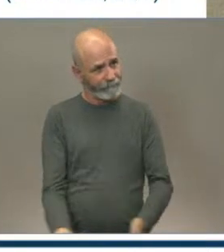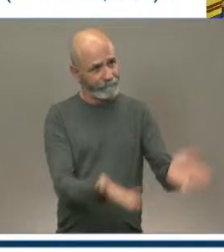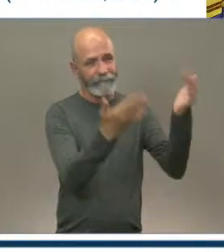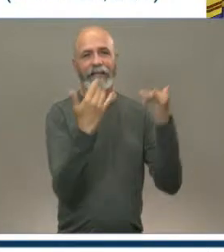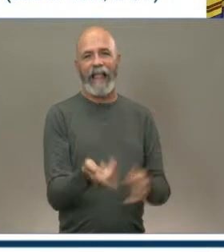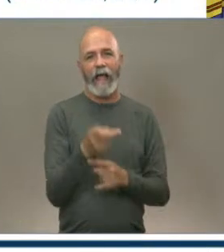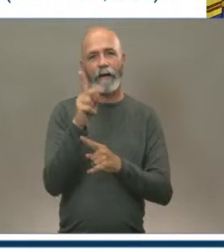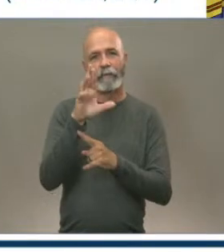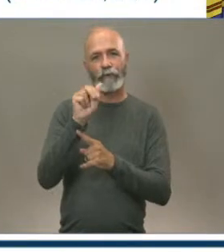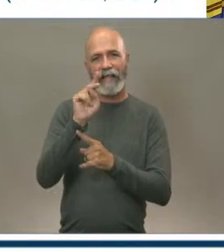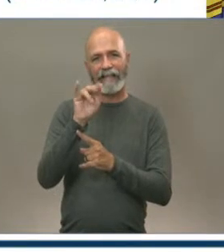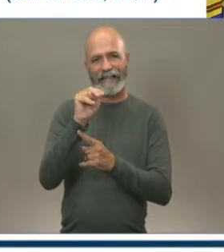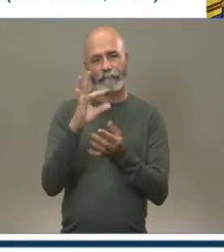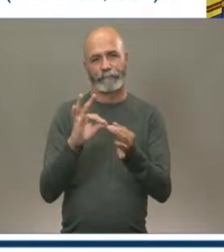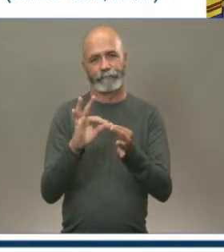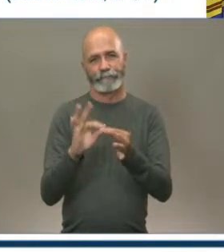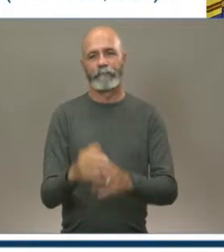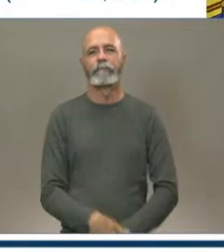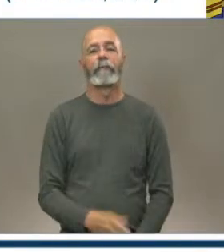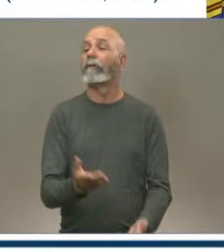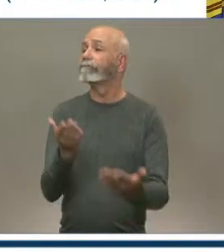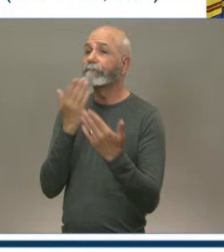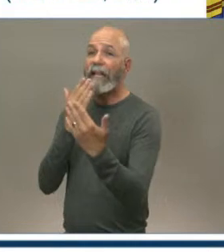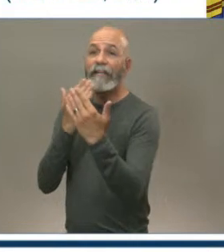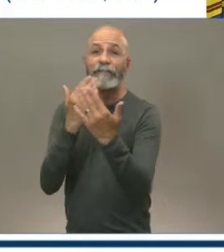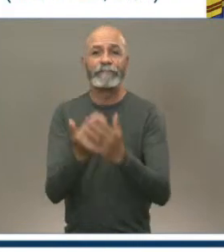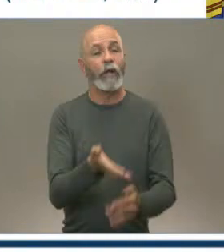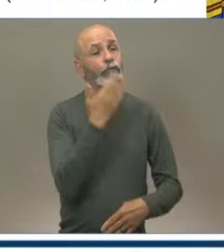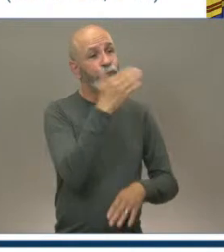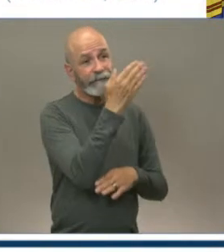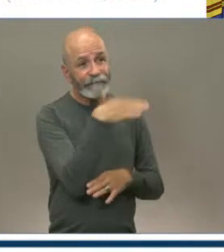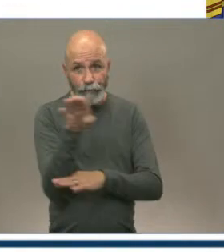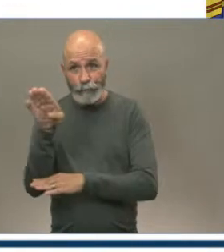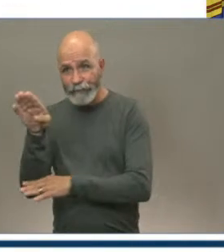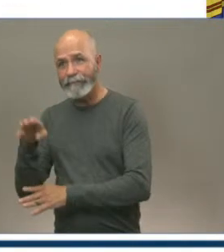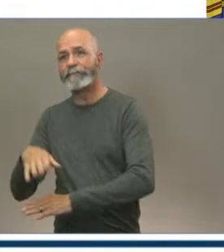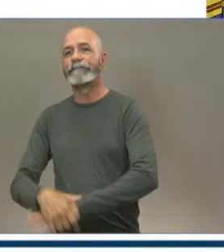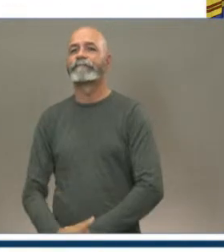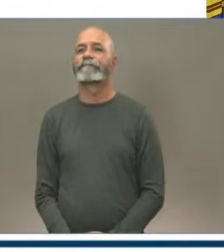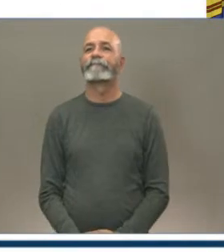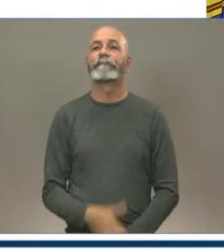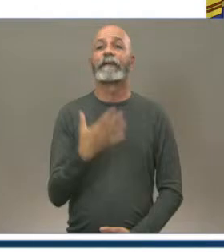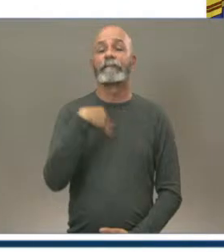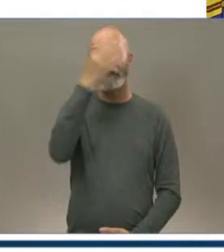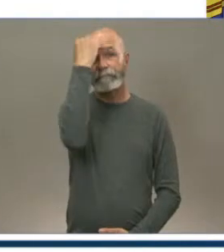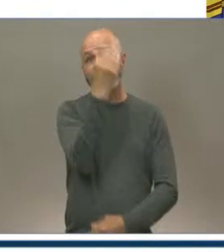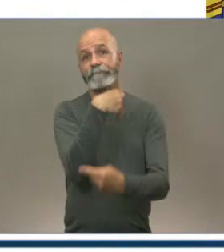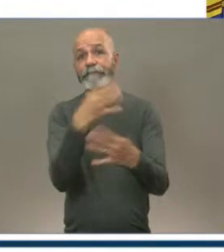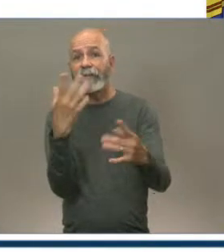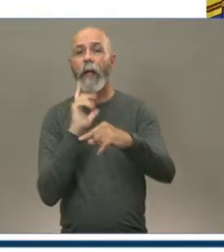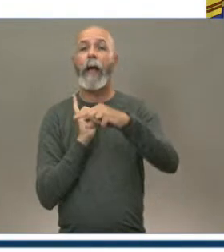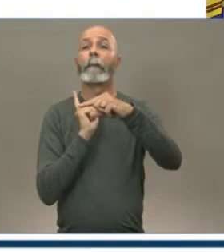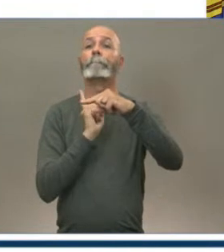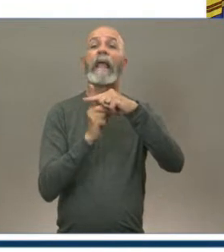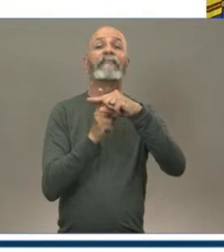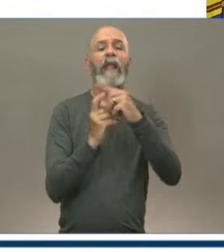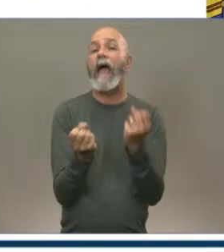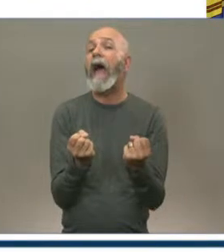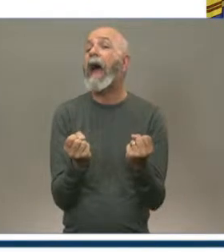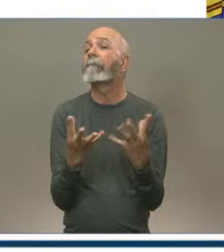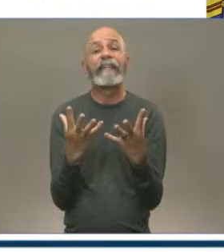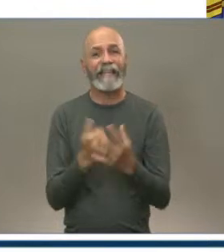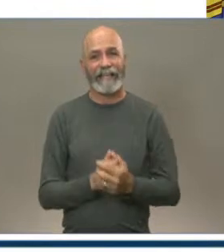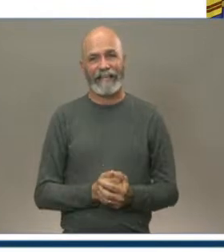ahead. Thank you, Violet, and good afternoon, everyone. Today, we are reporting 149 cases today, with most in the